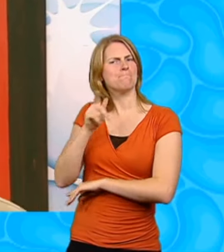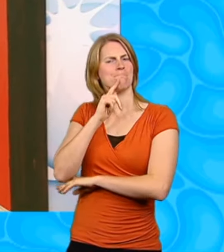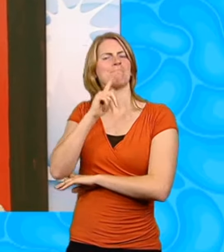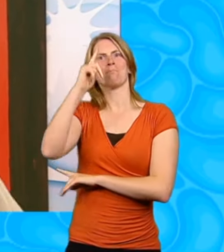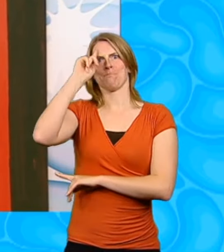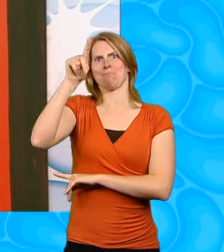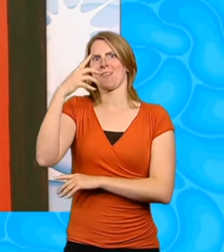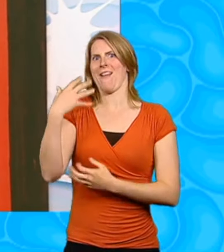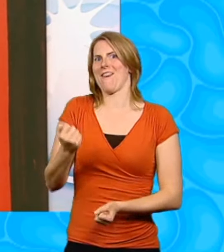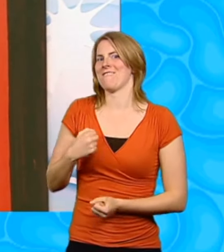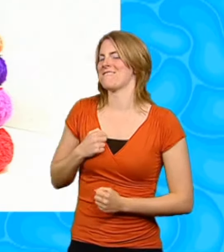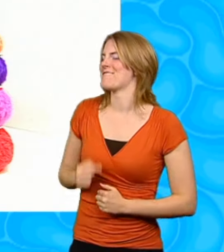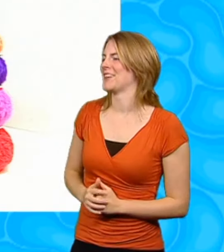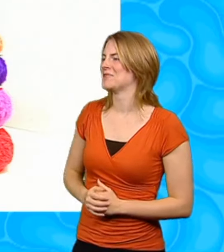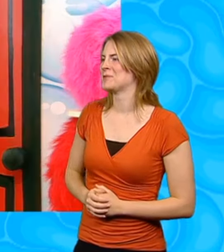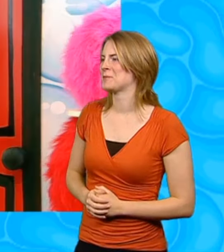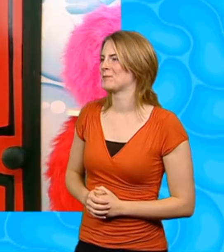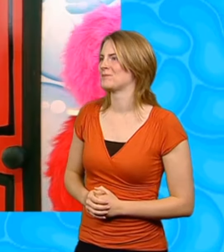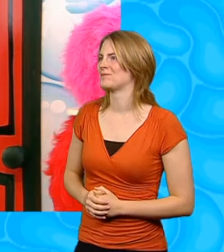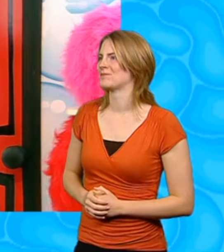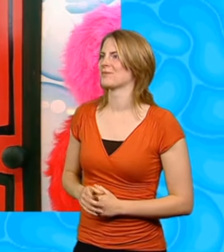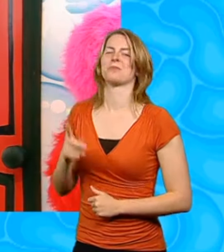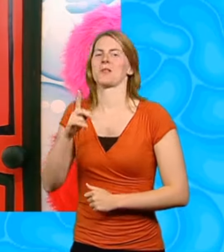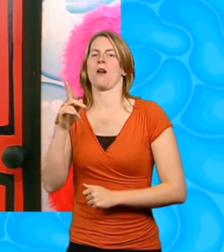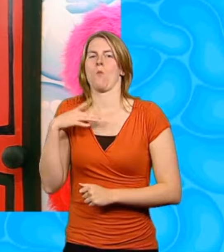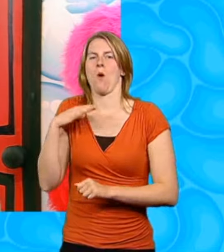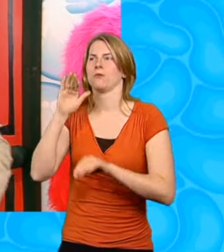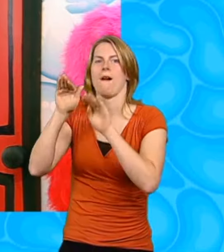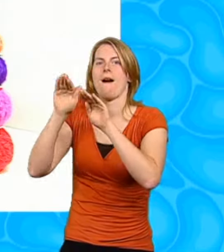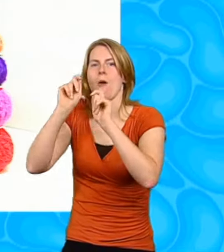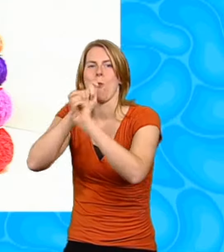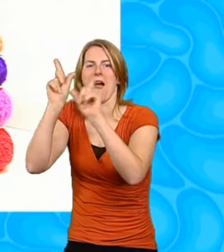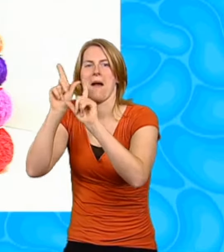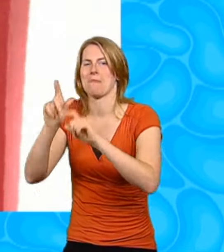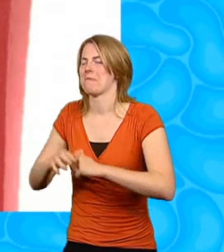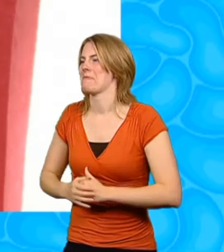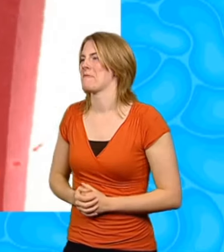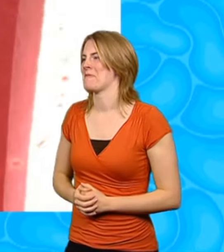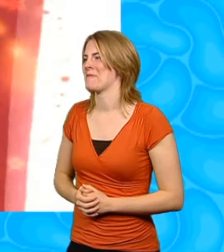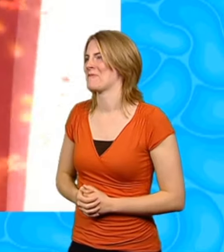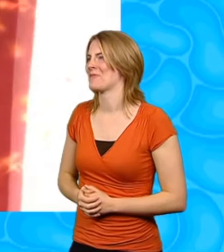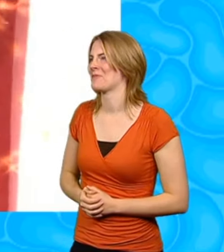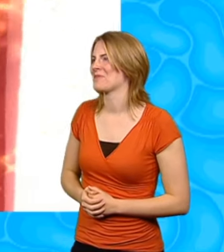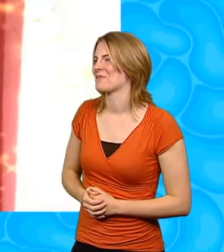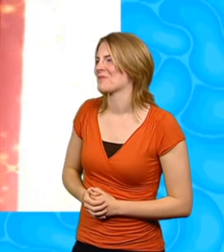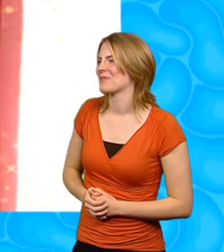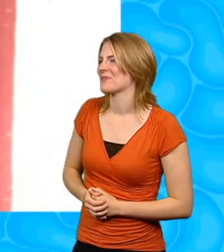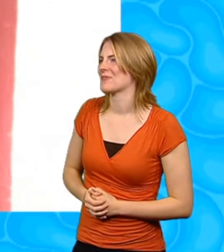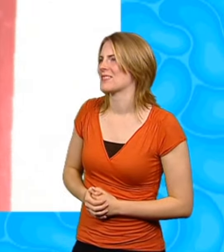I've got an idea. Let's wake them up!